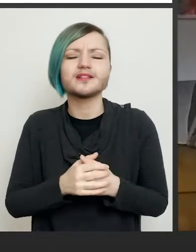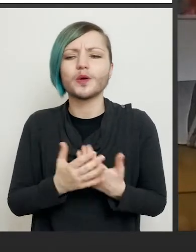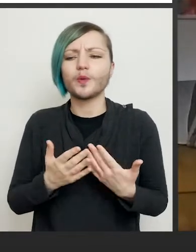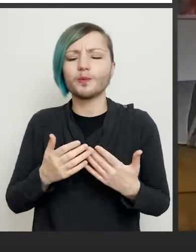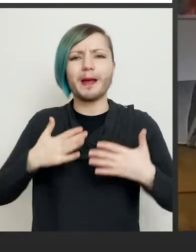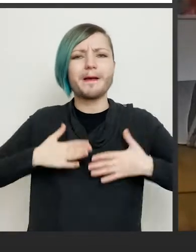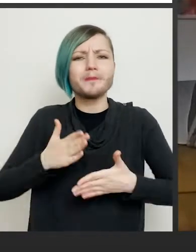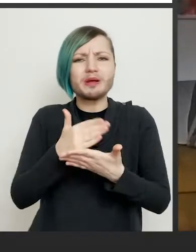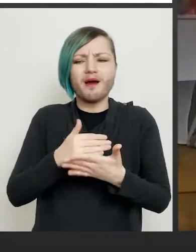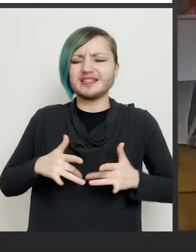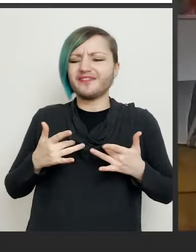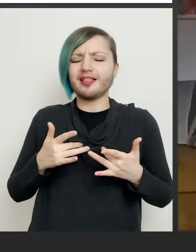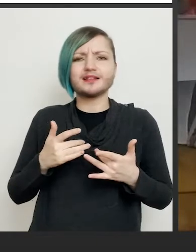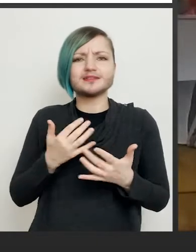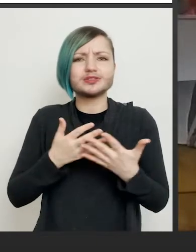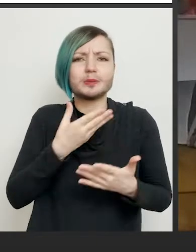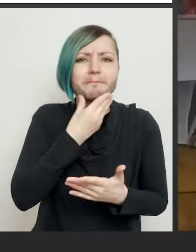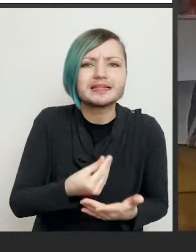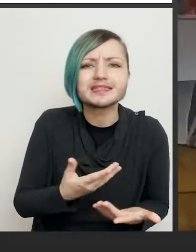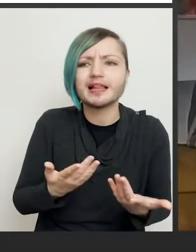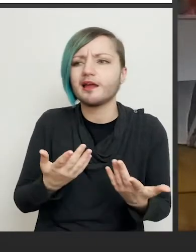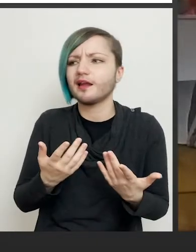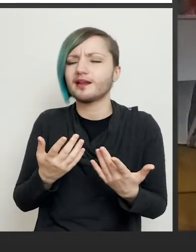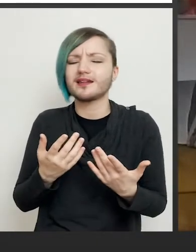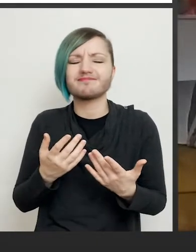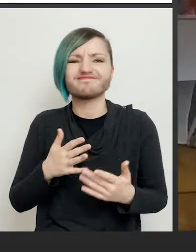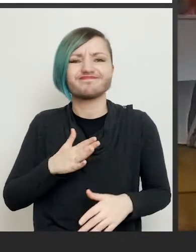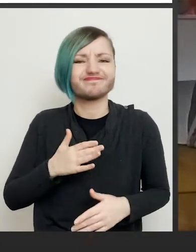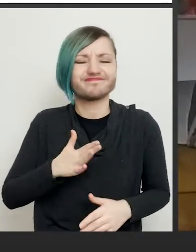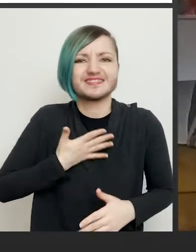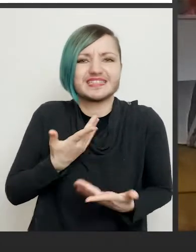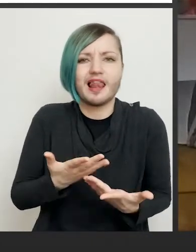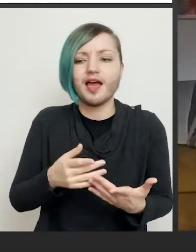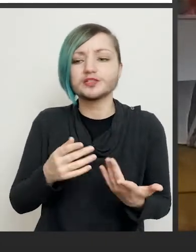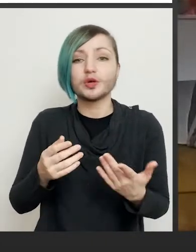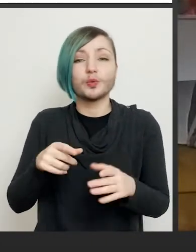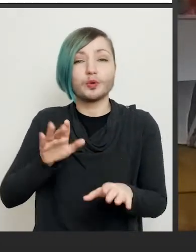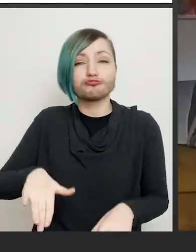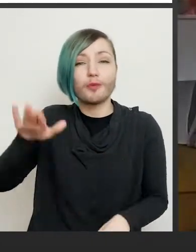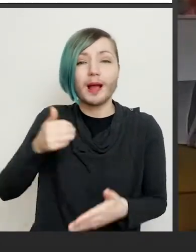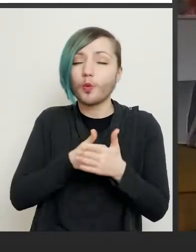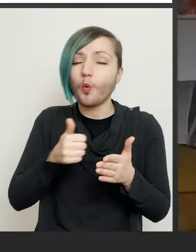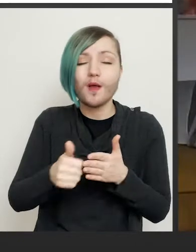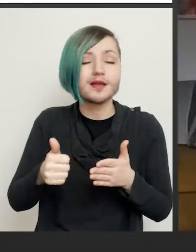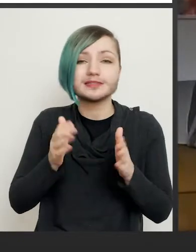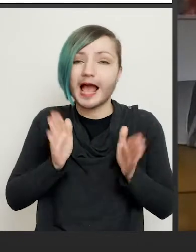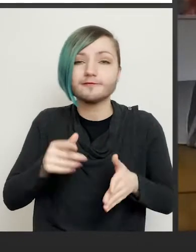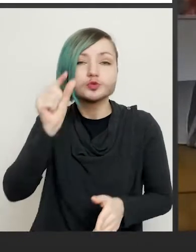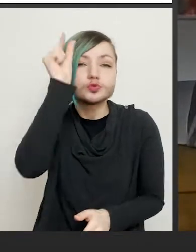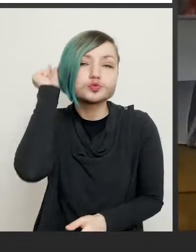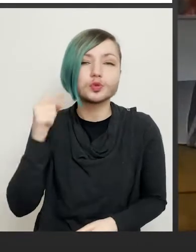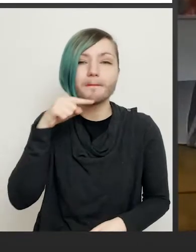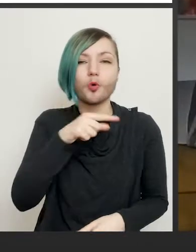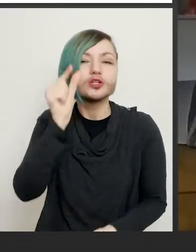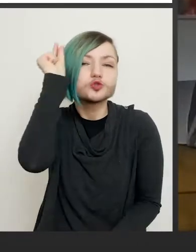masculine. And I wasn't allowed to have long hair, for example, when I was younger, and it was always expected that boys cut their hair, and that always